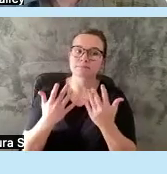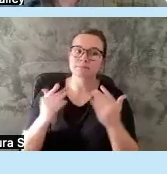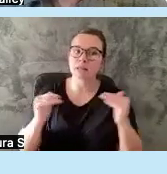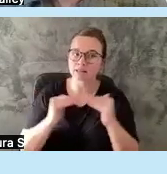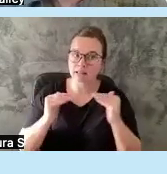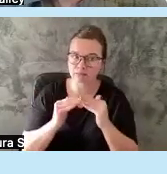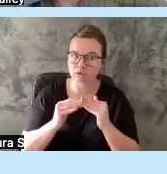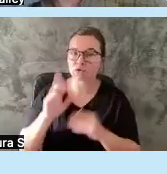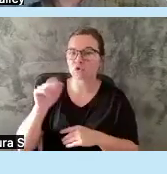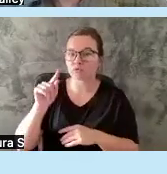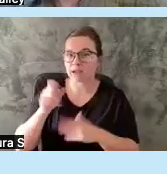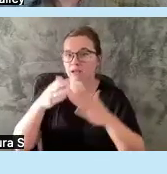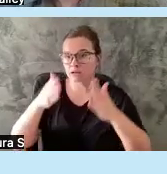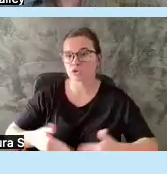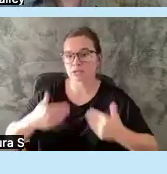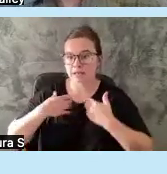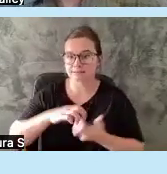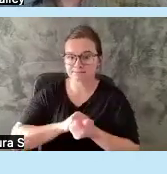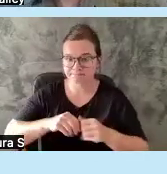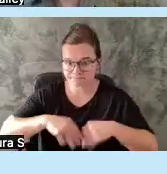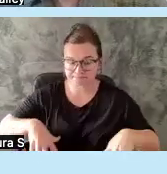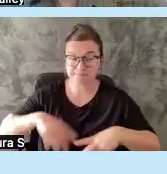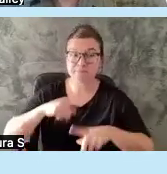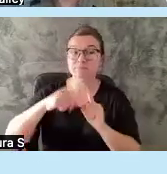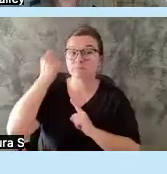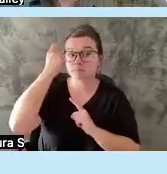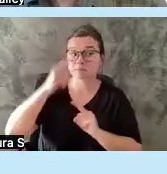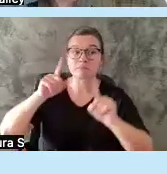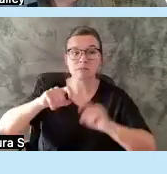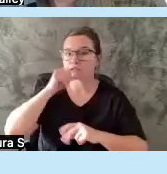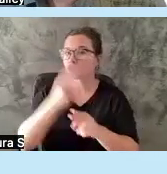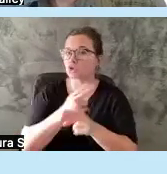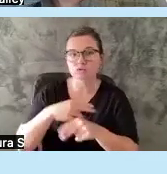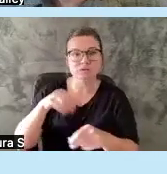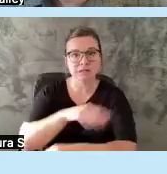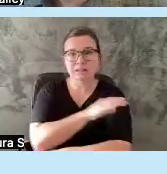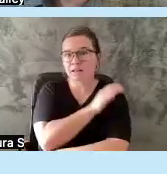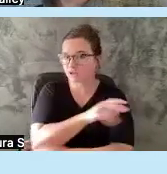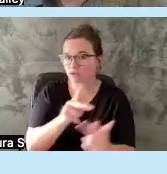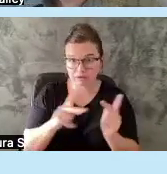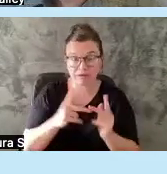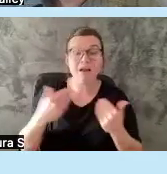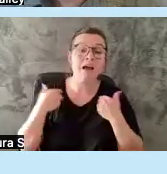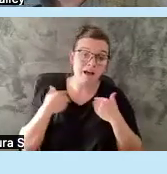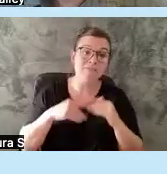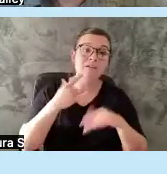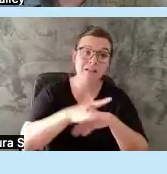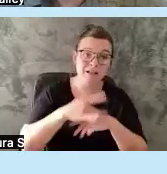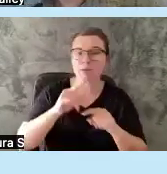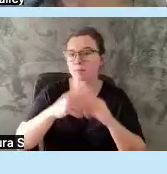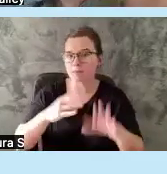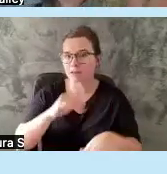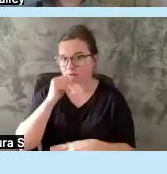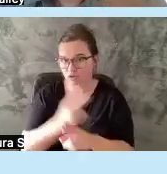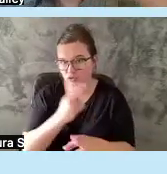metabolizing rate a person has. However, these tests are not routinely used in clinical settings, so they are available, but may not get used,